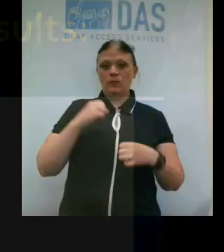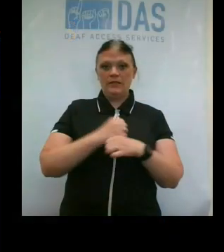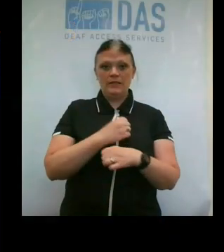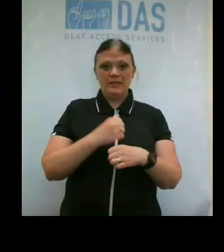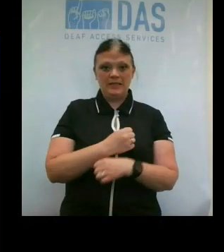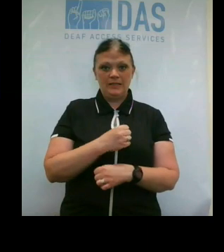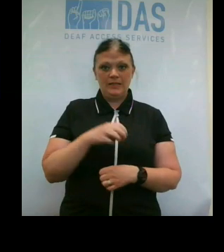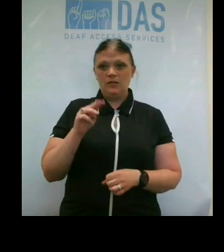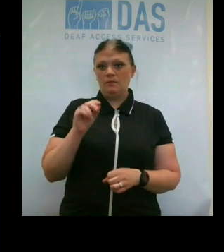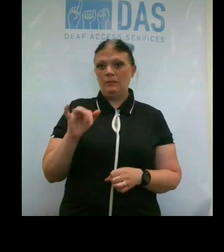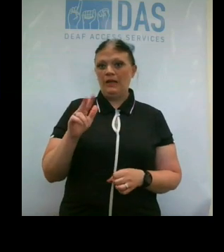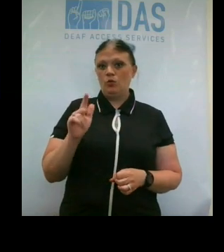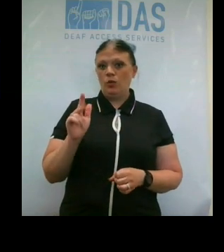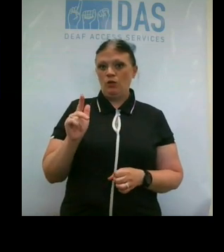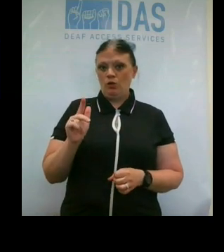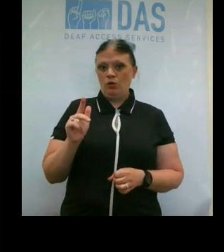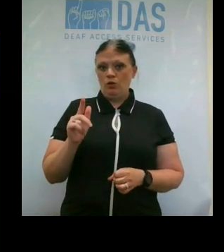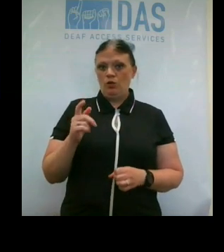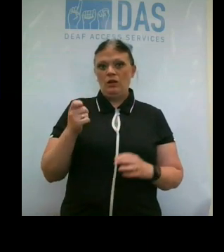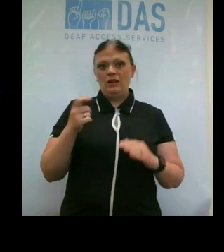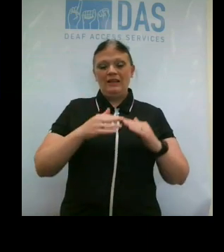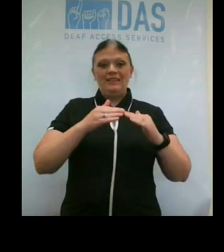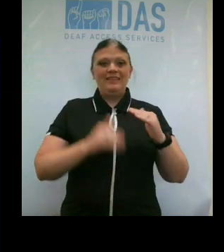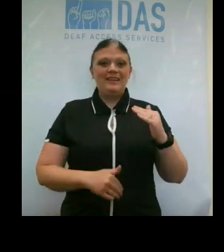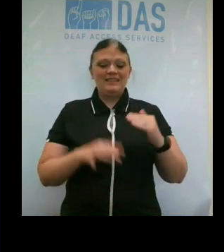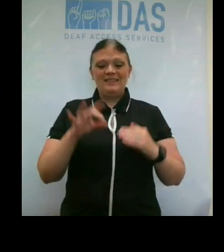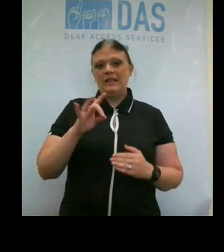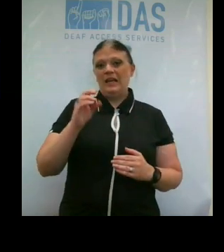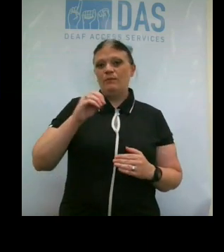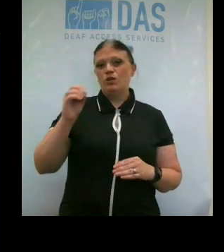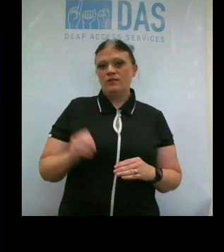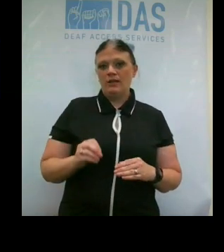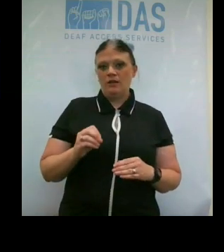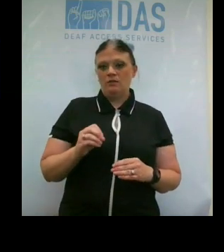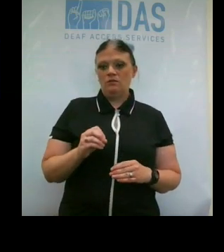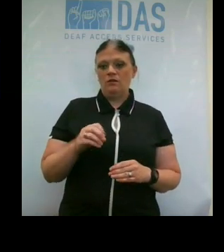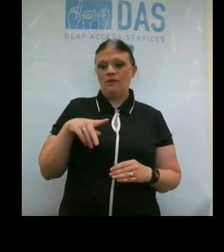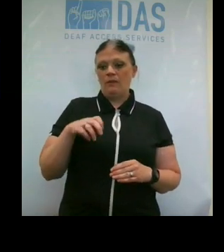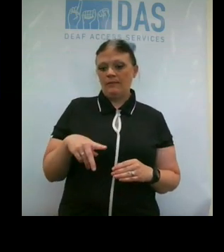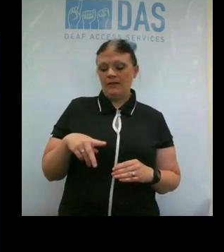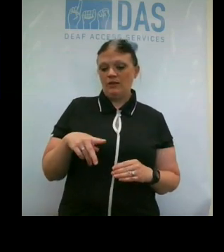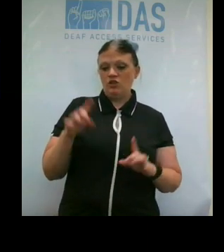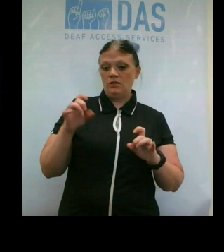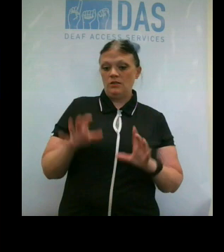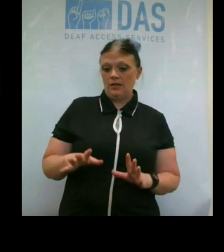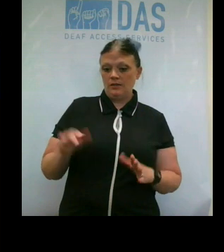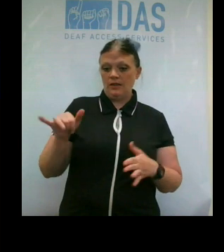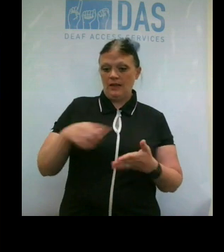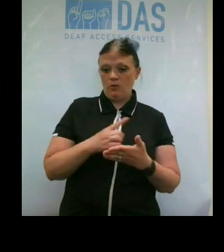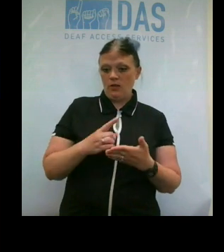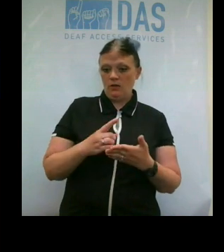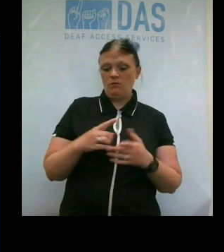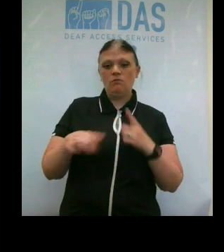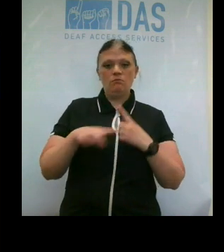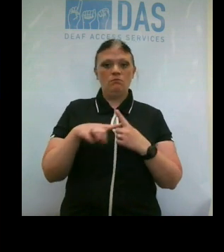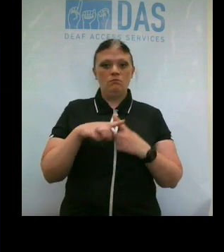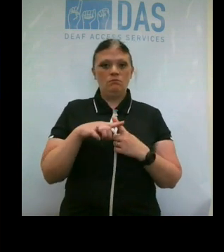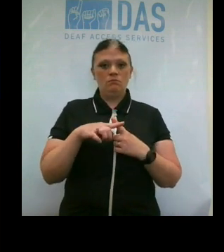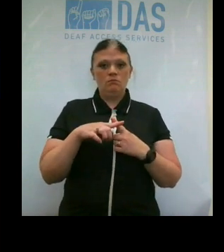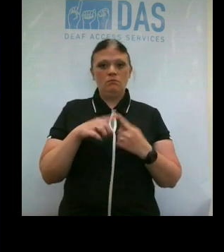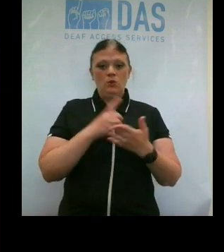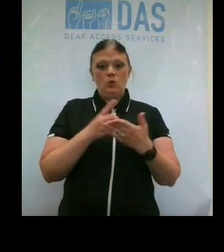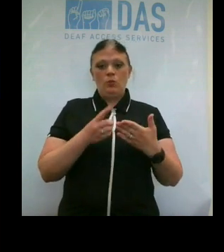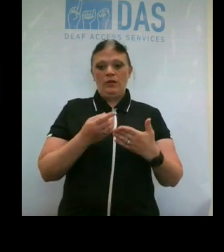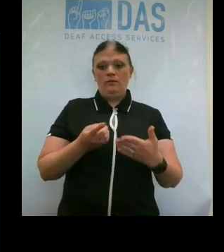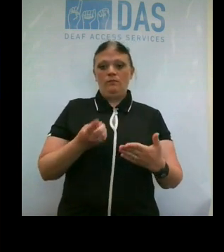May 23rd, a little less than 8% of the population that were tested in that week tested positive. The week before, it